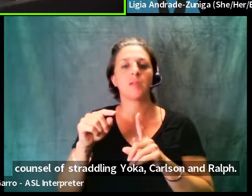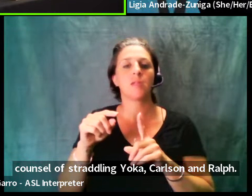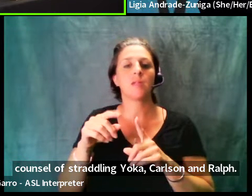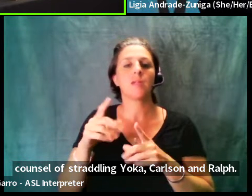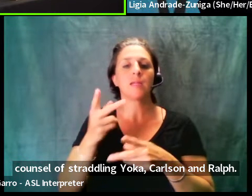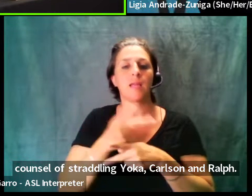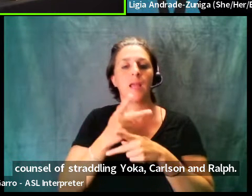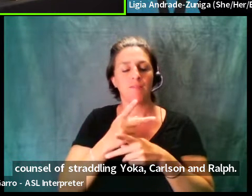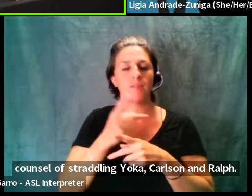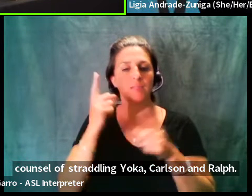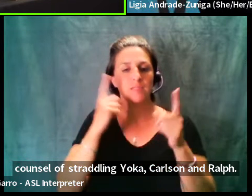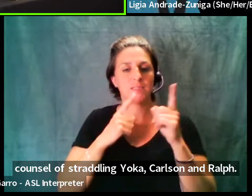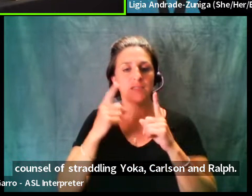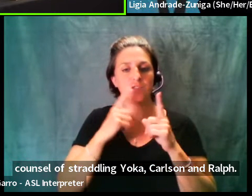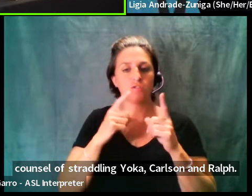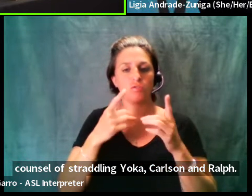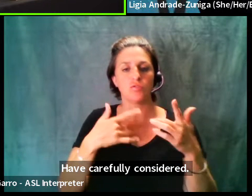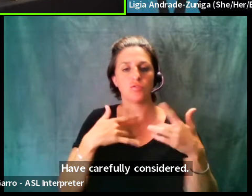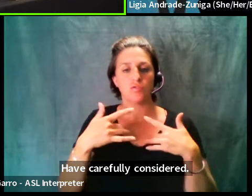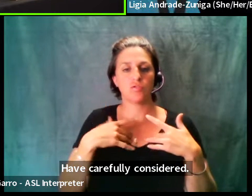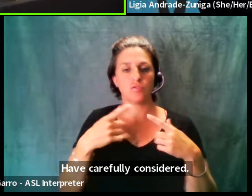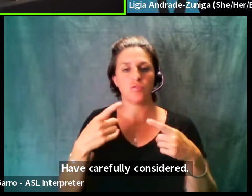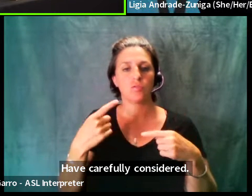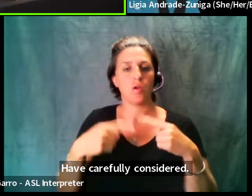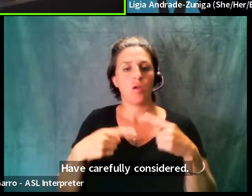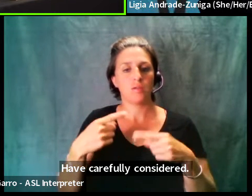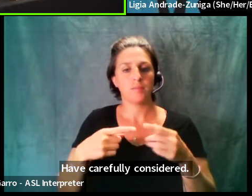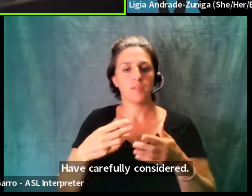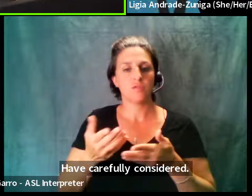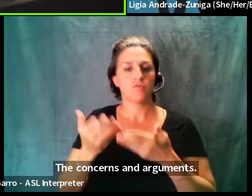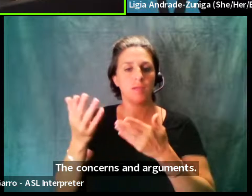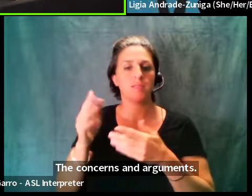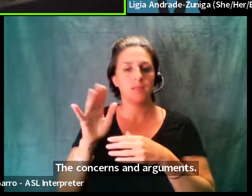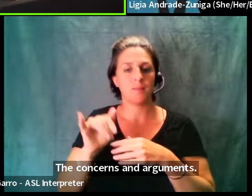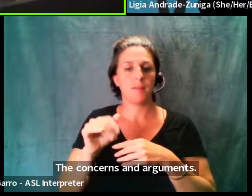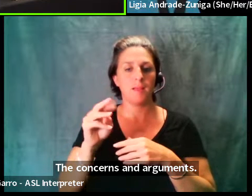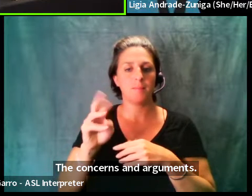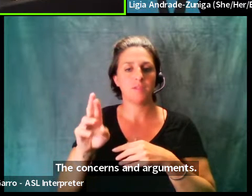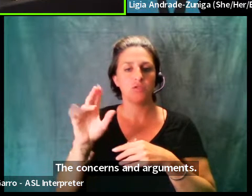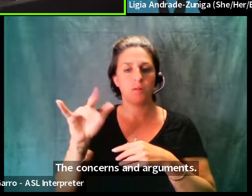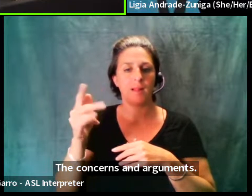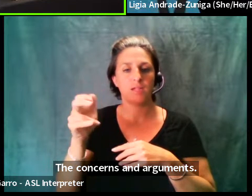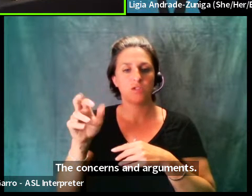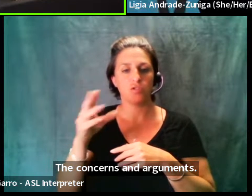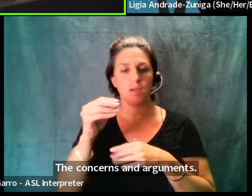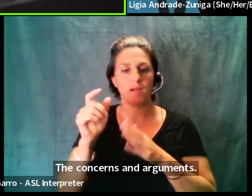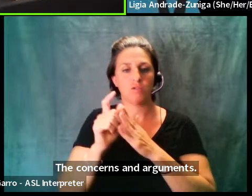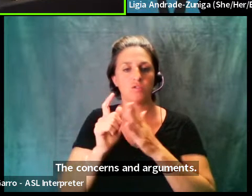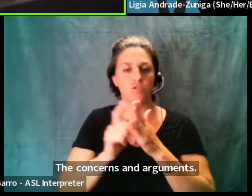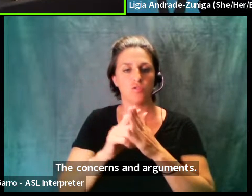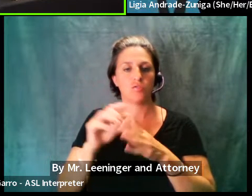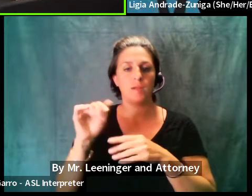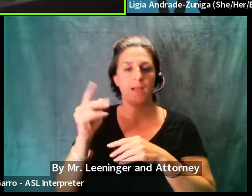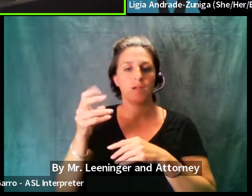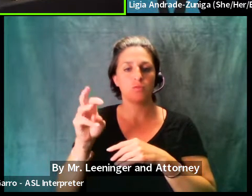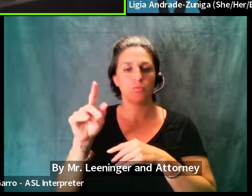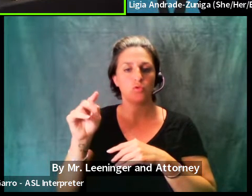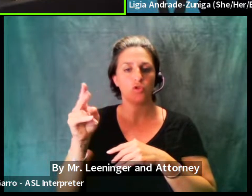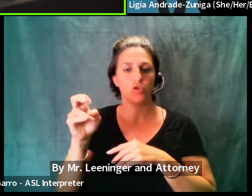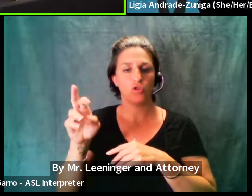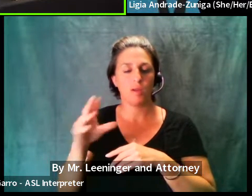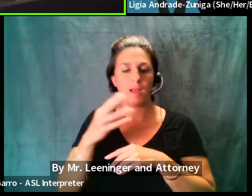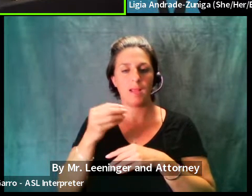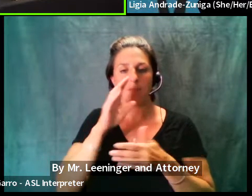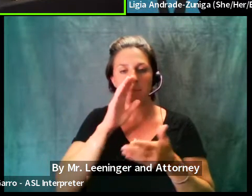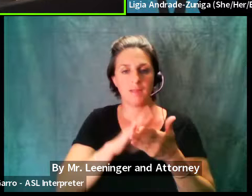considered the concerns and arguments raised by Mr. Leininger and attorney Andrew Turner and believe the